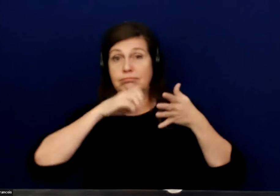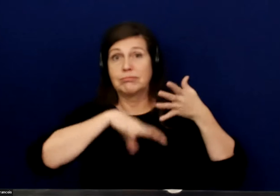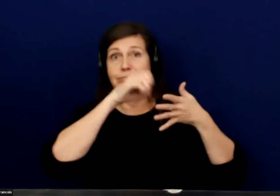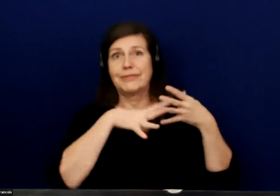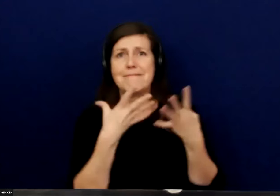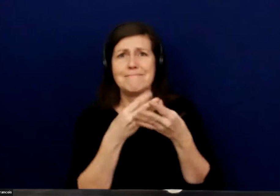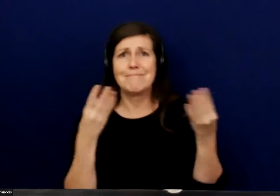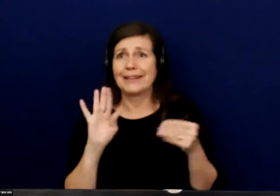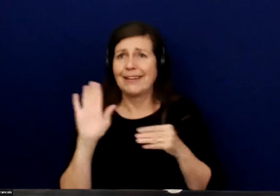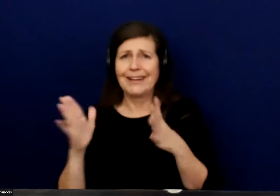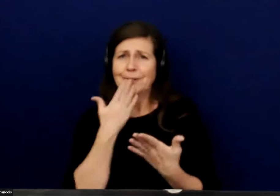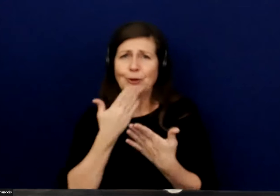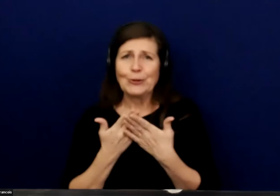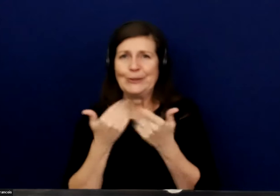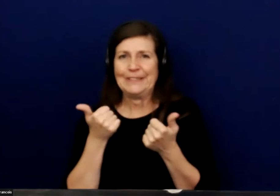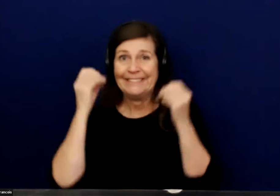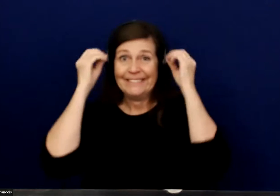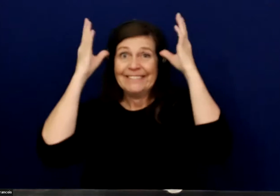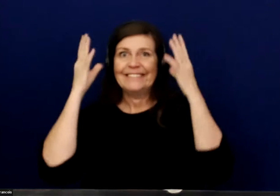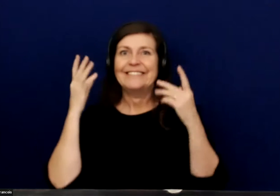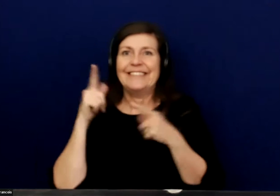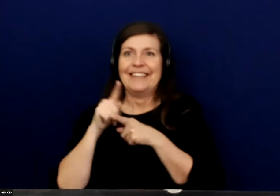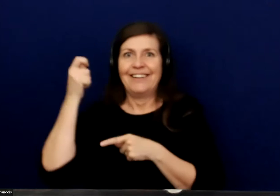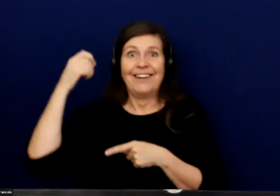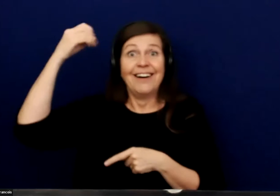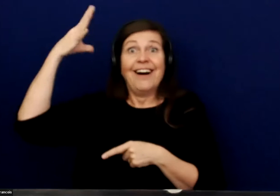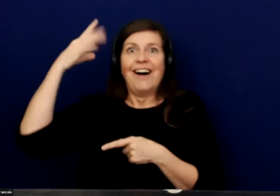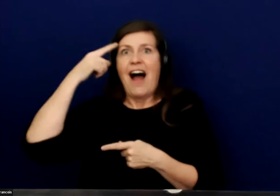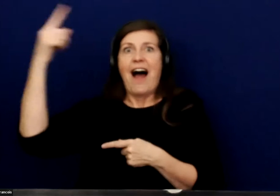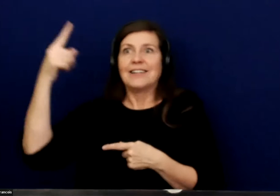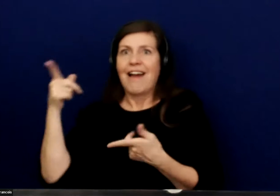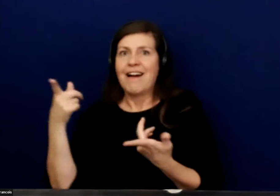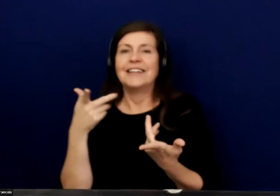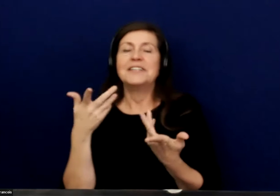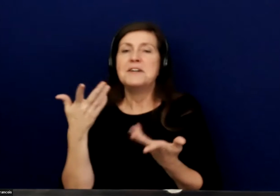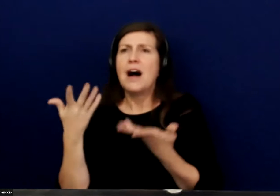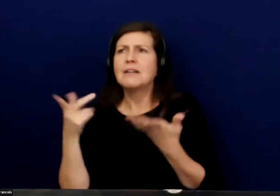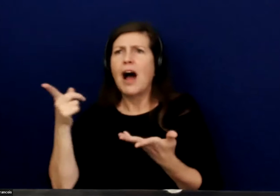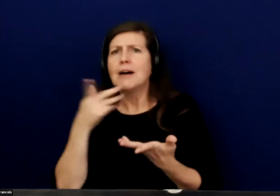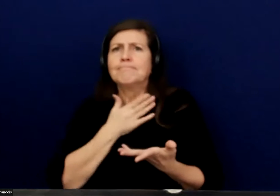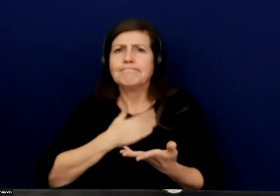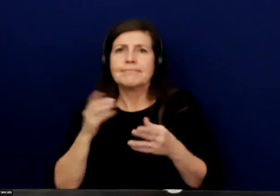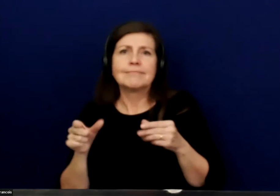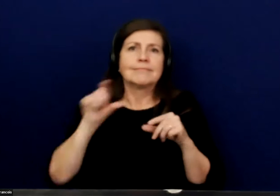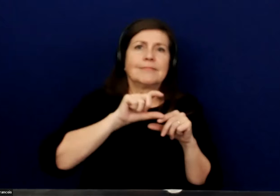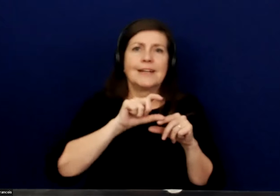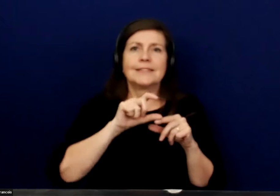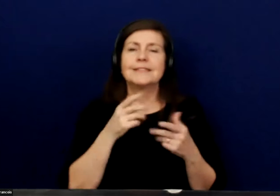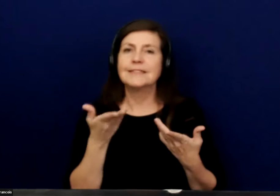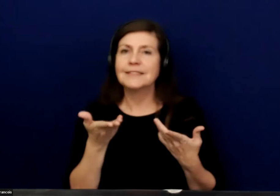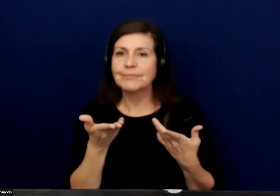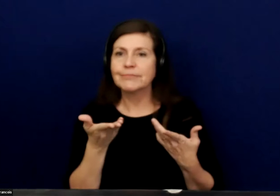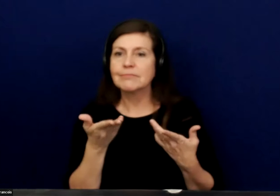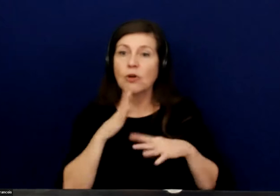clever ideas, but I needed to to compromise it into bullet points. But if anyone has something to add or comment